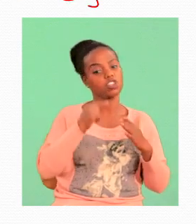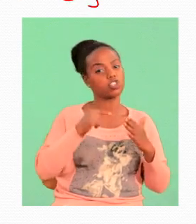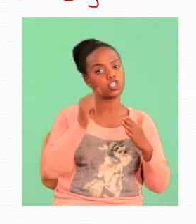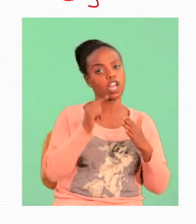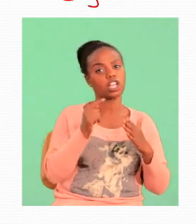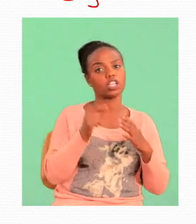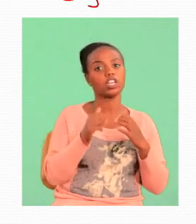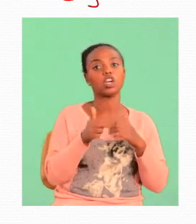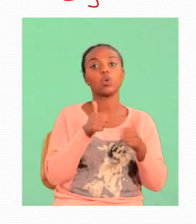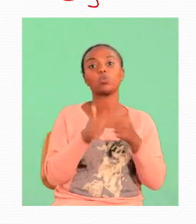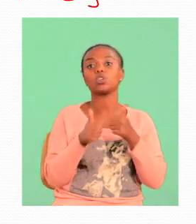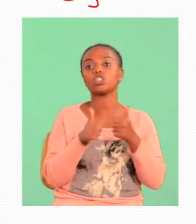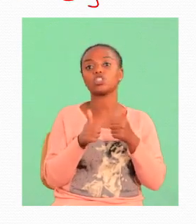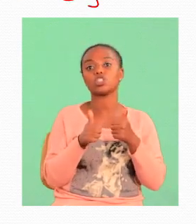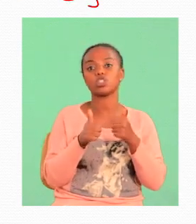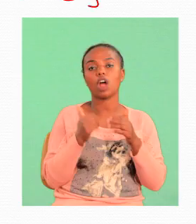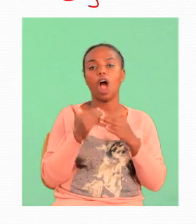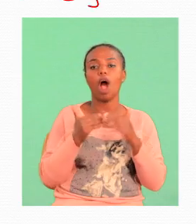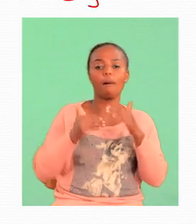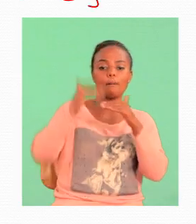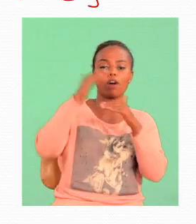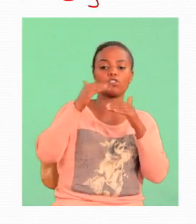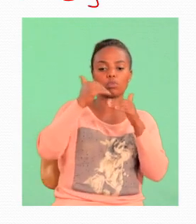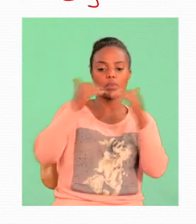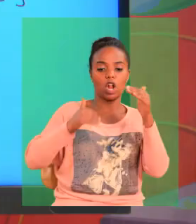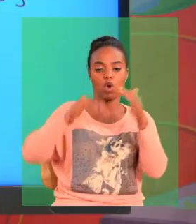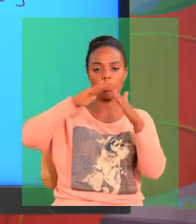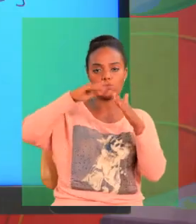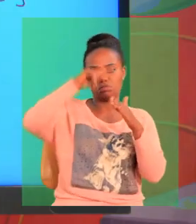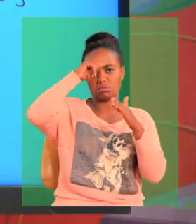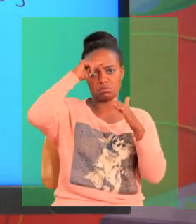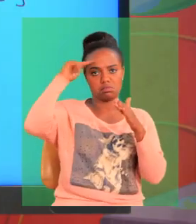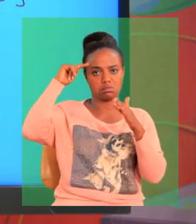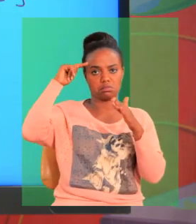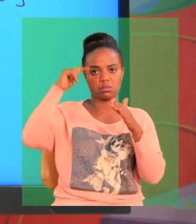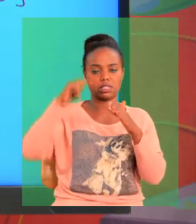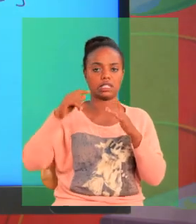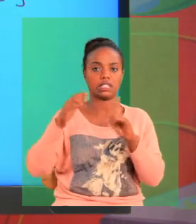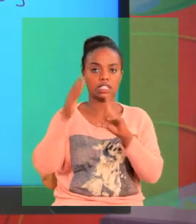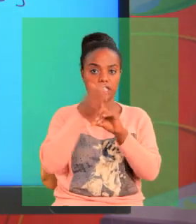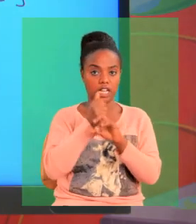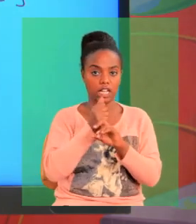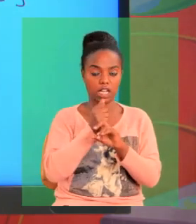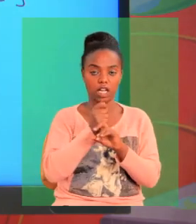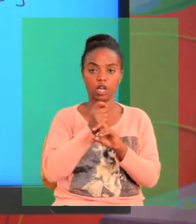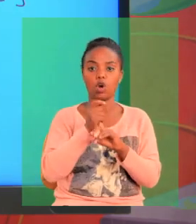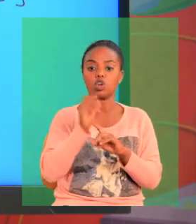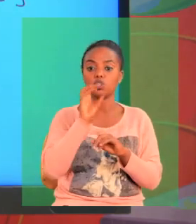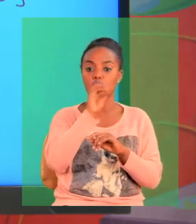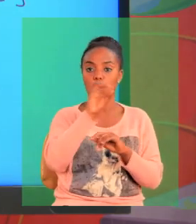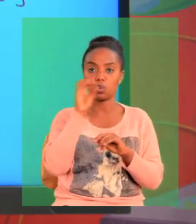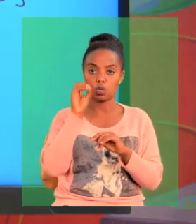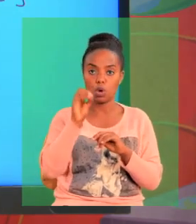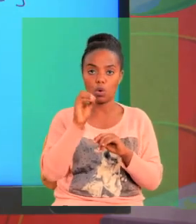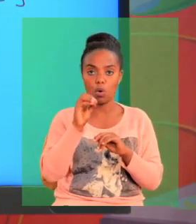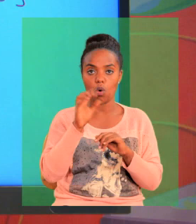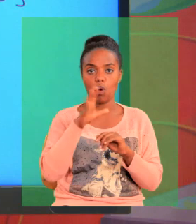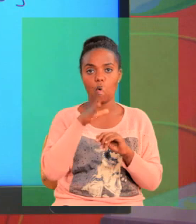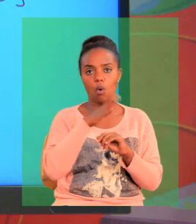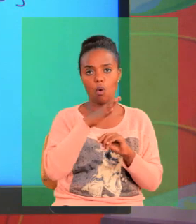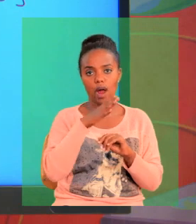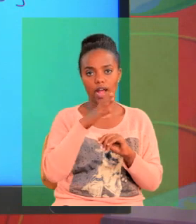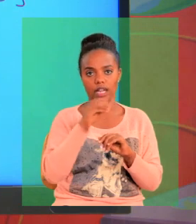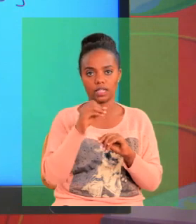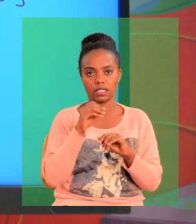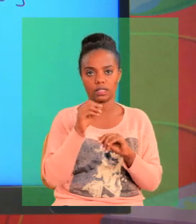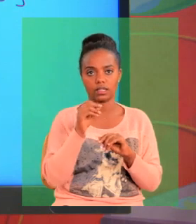part will be shaded, below or above. Taking the origin as a test corner, take